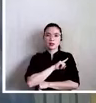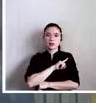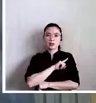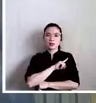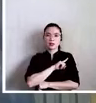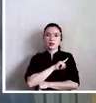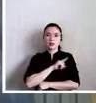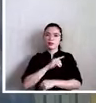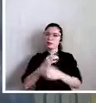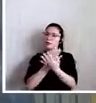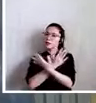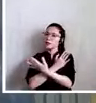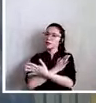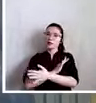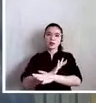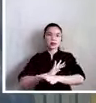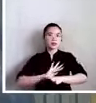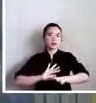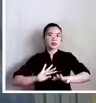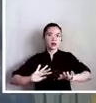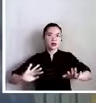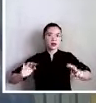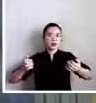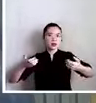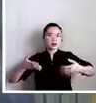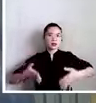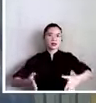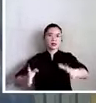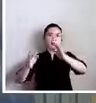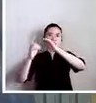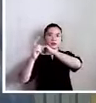us, and lead us not into